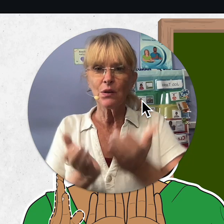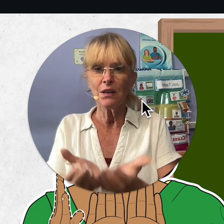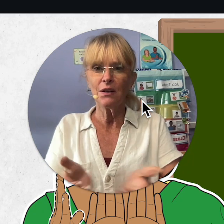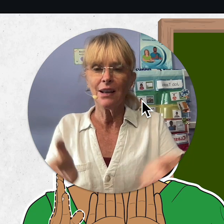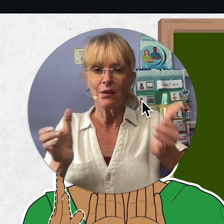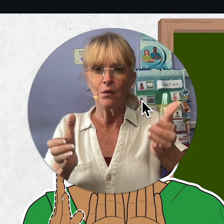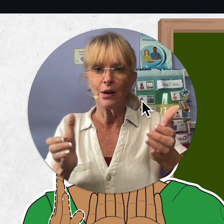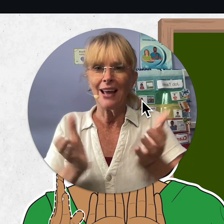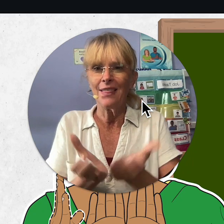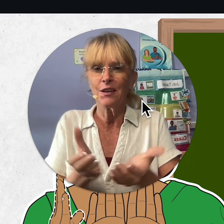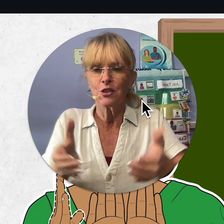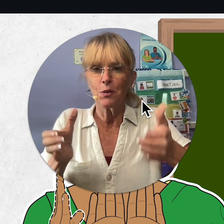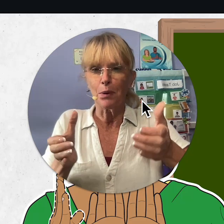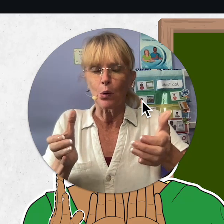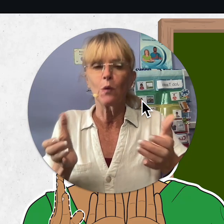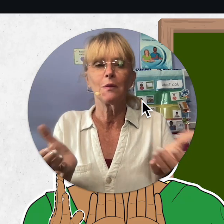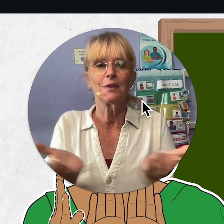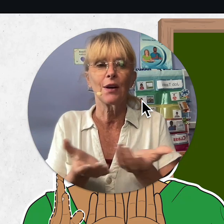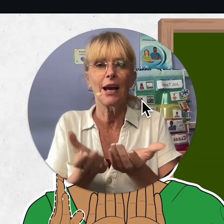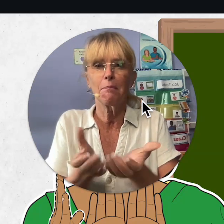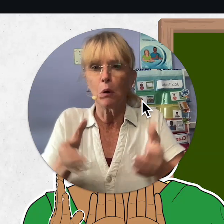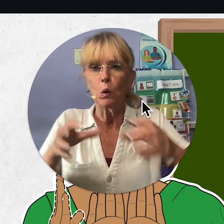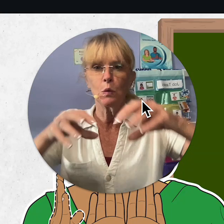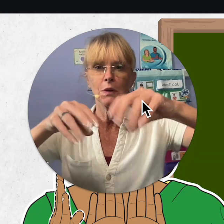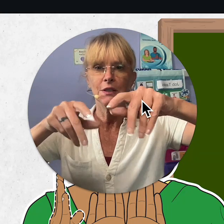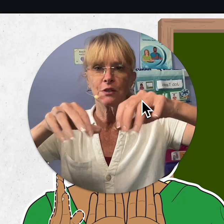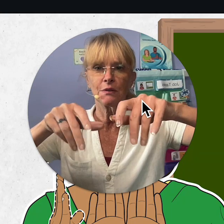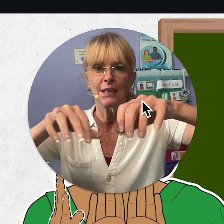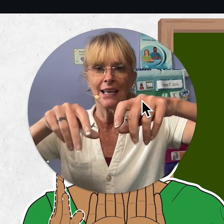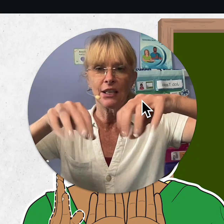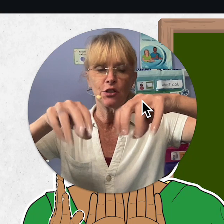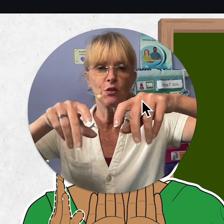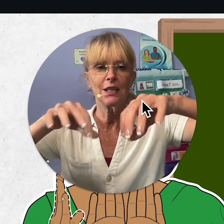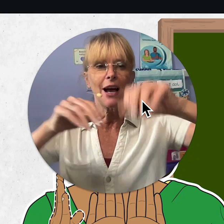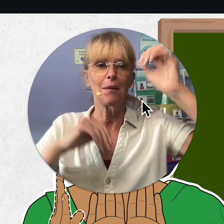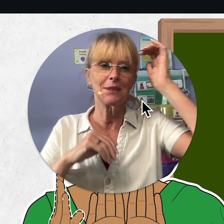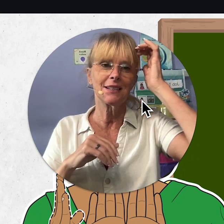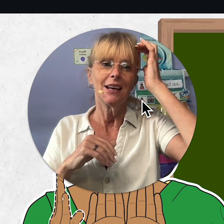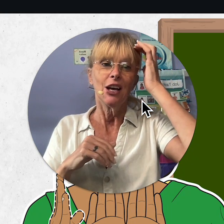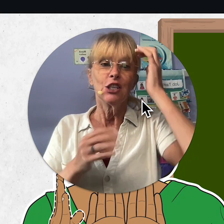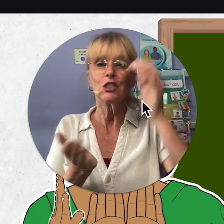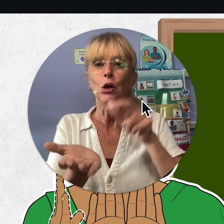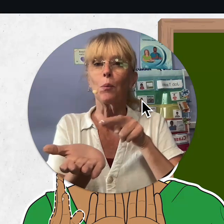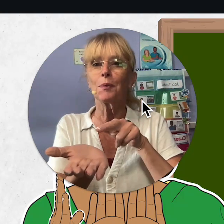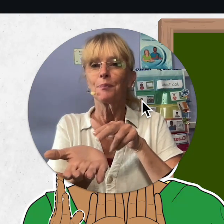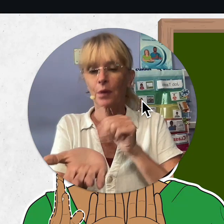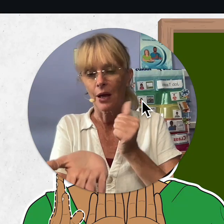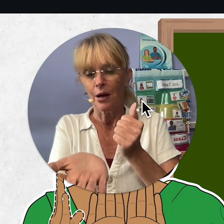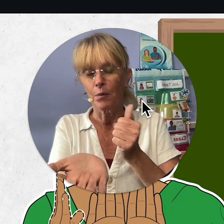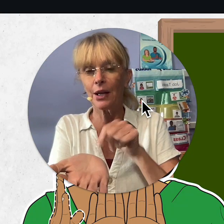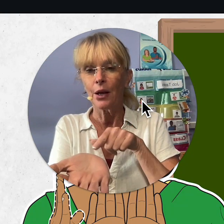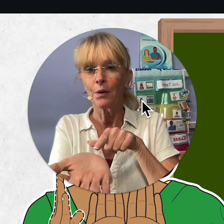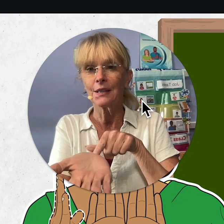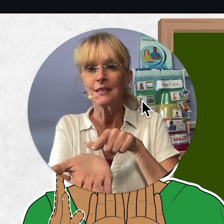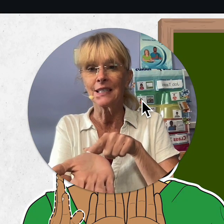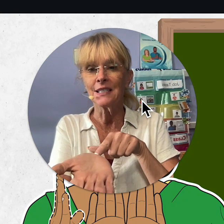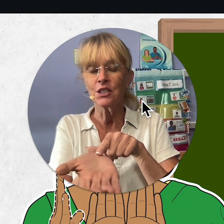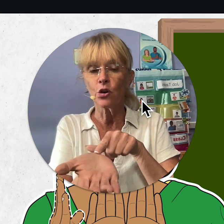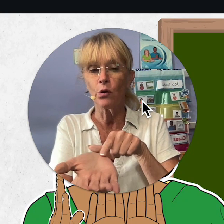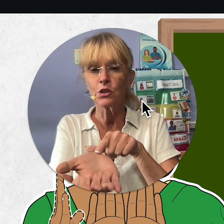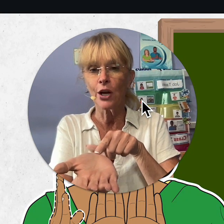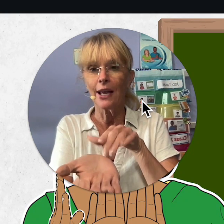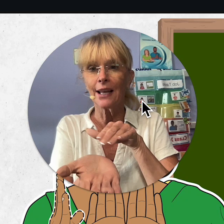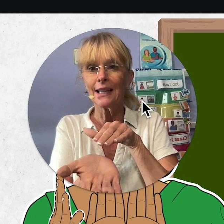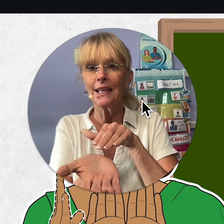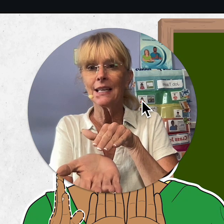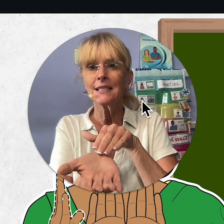sink on, and there's the bowl. Okay, bowl, and do the knobs. Soap. This is